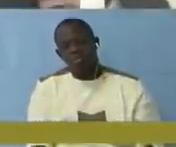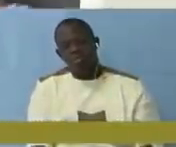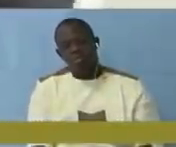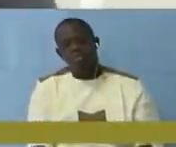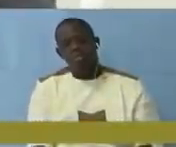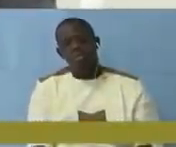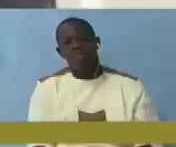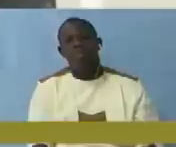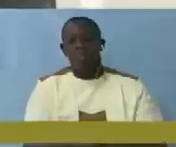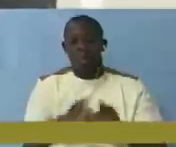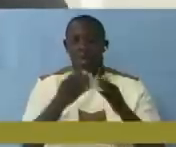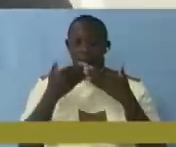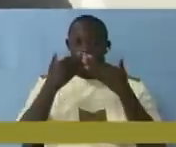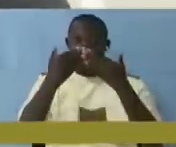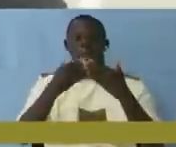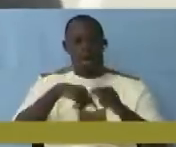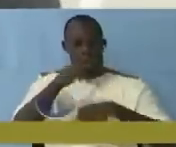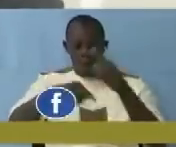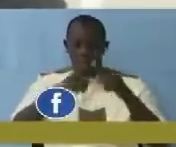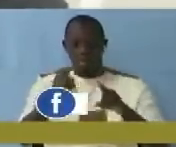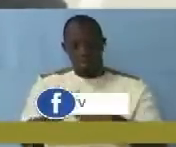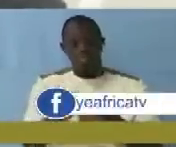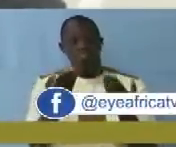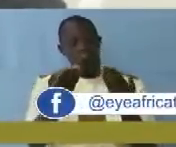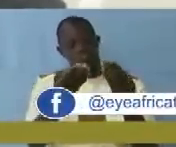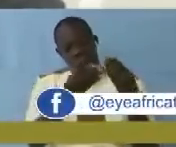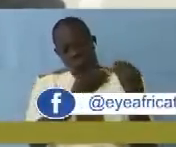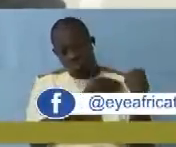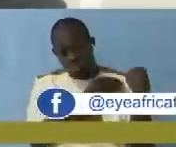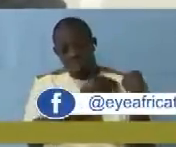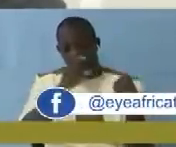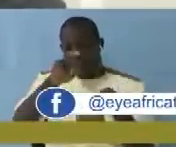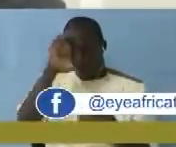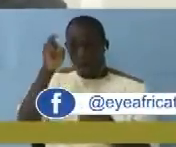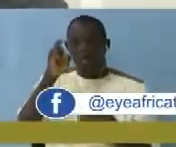Tell us what were the functions of the investigations unit. The